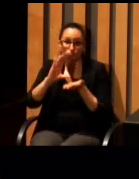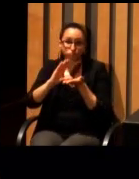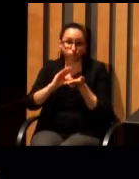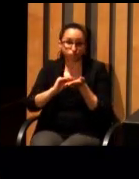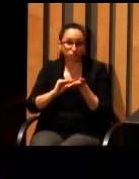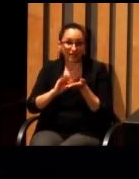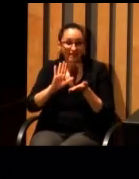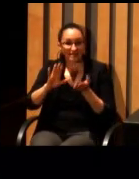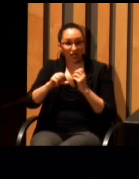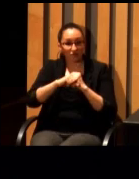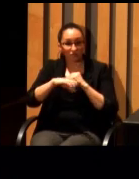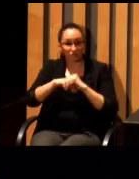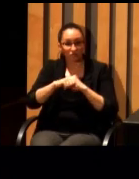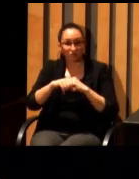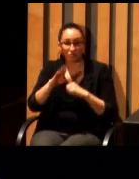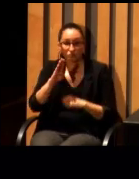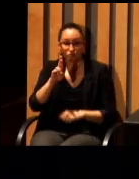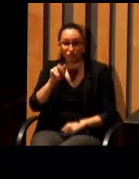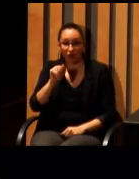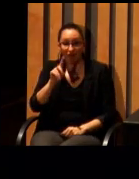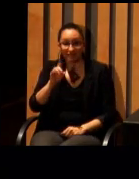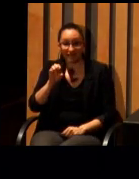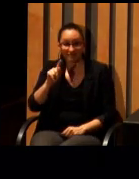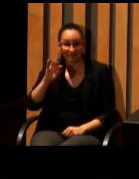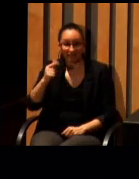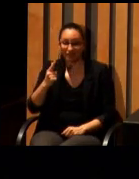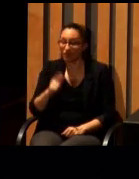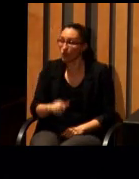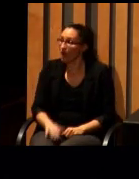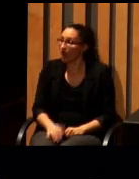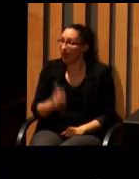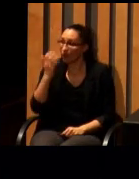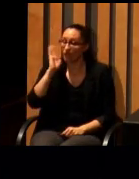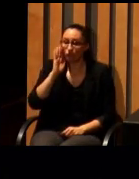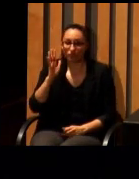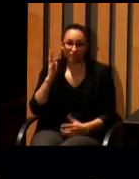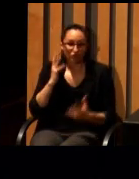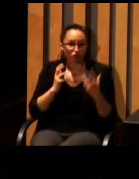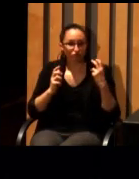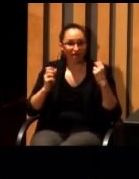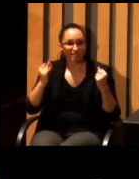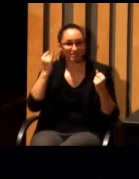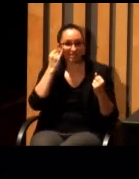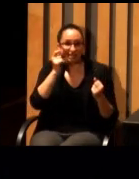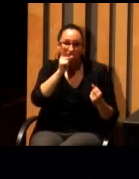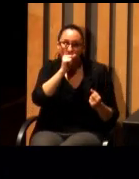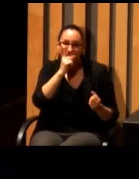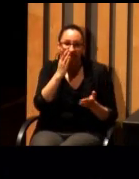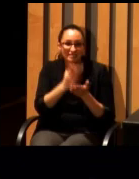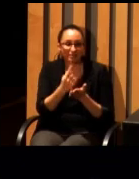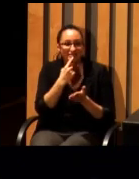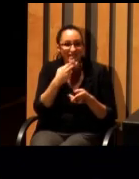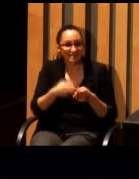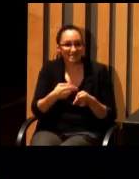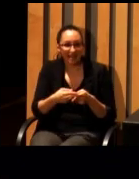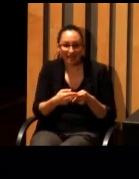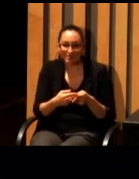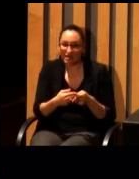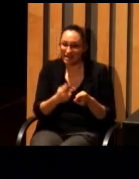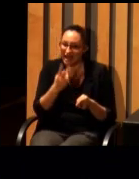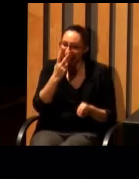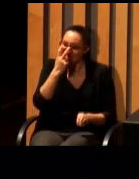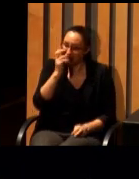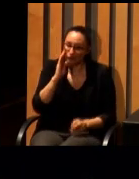and it'd be a hell of a courageous move. I don't know if it's realistic. I think that it's going to be more of a grassroots